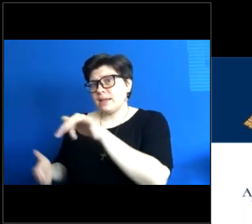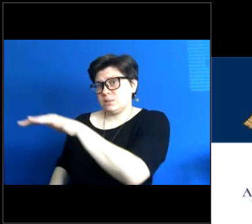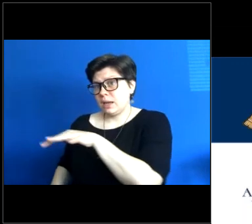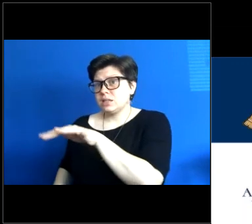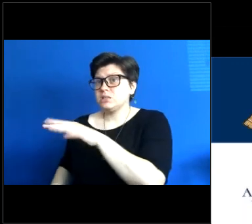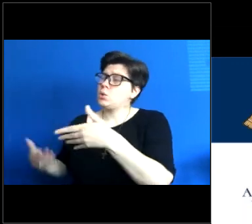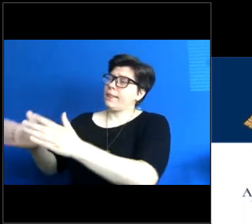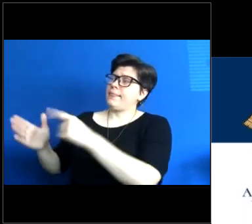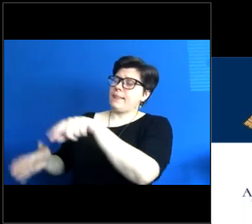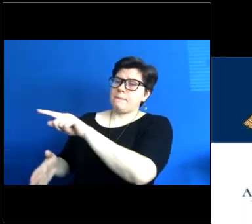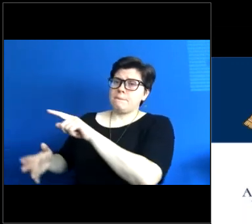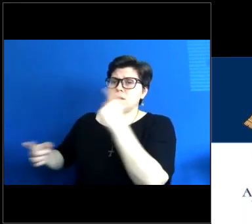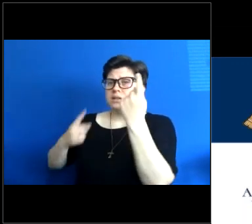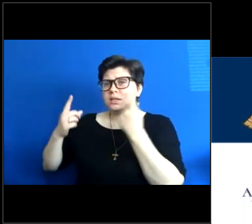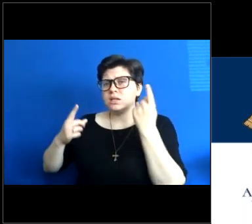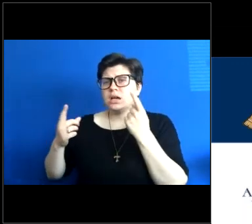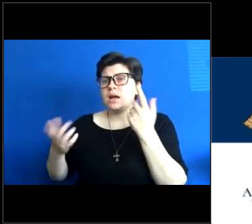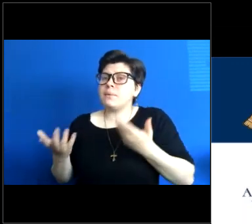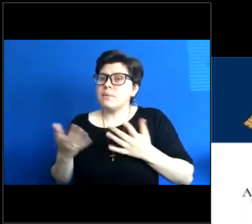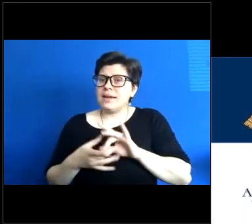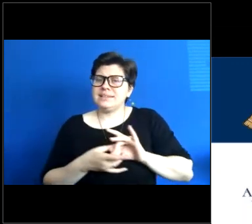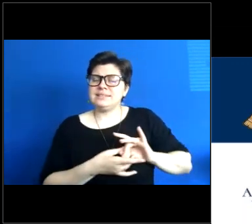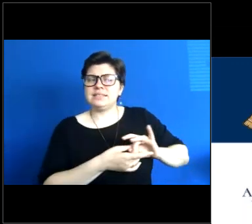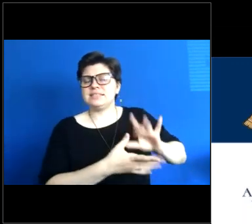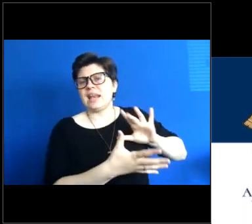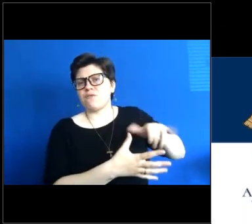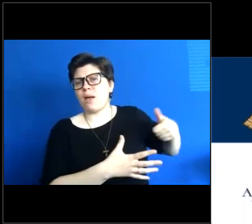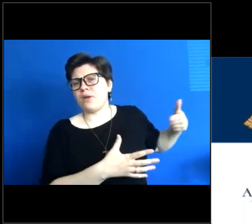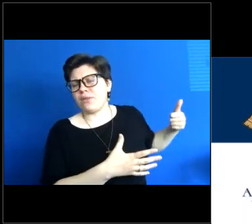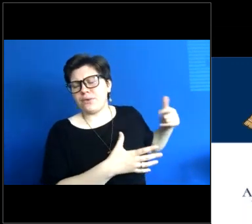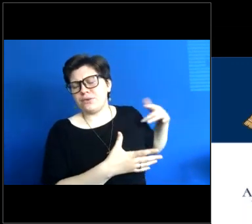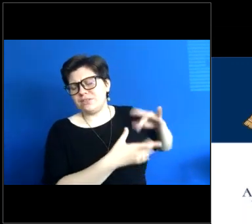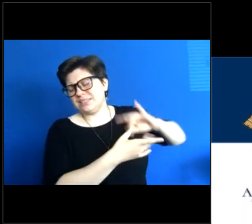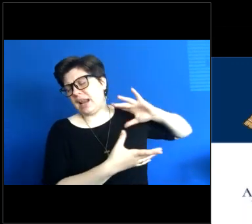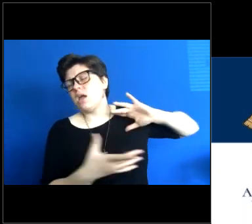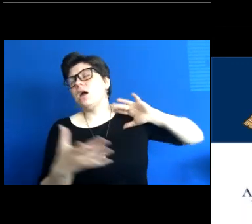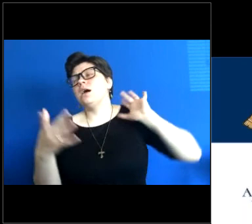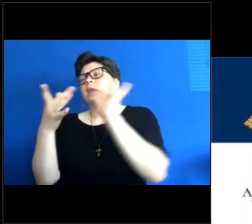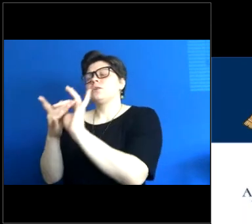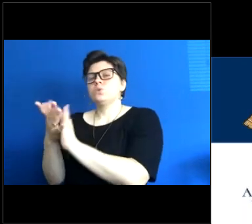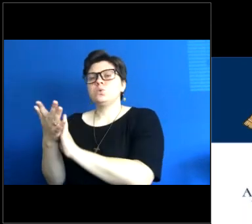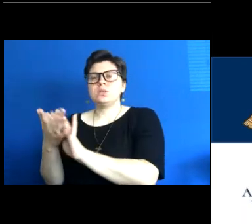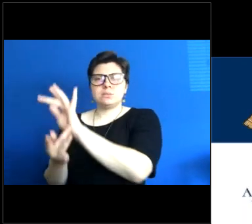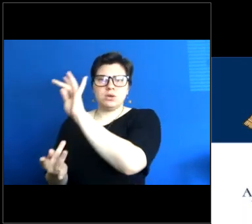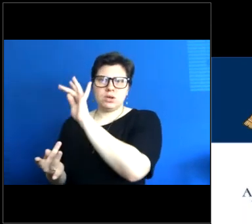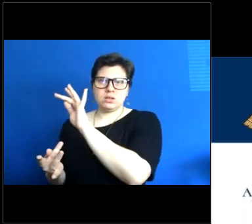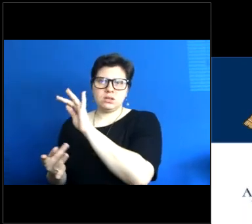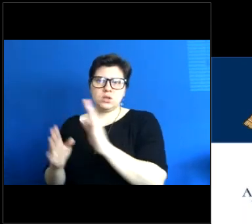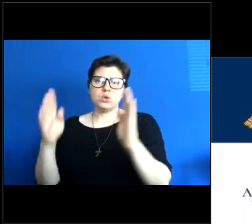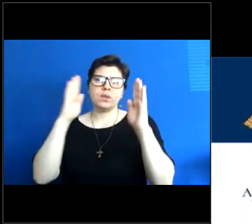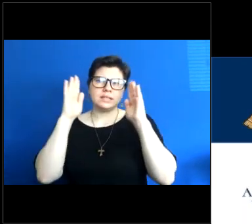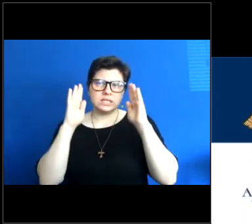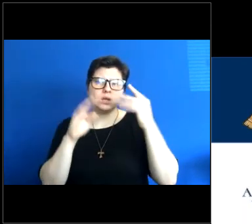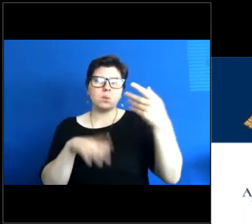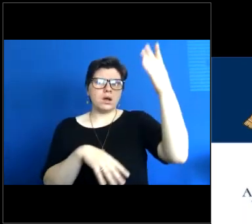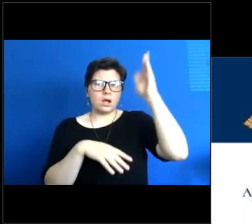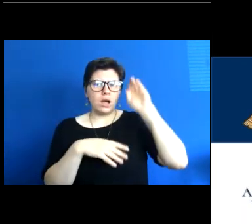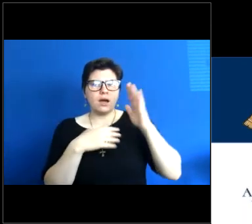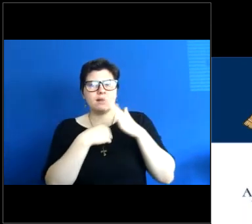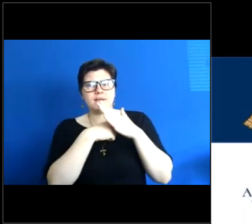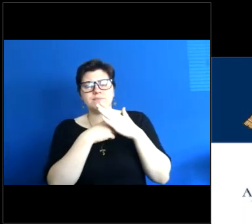to kind of disconnect for a moment and connect to the Spirit, to really listen to what God is asking of them and